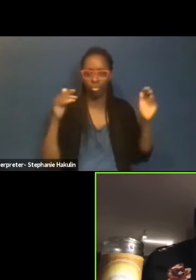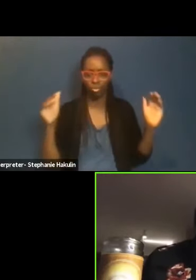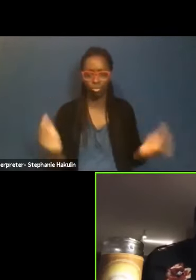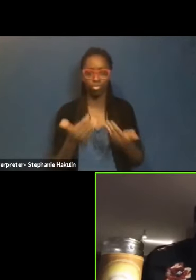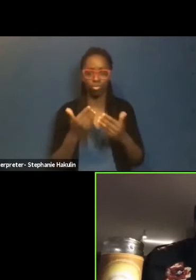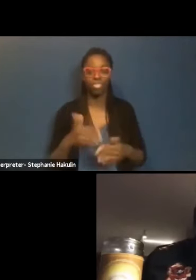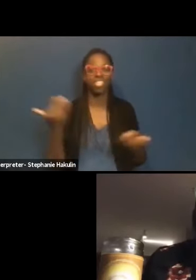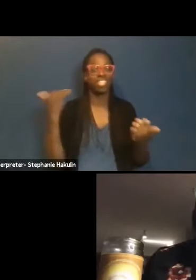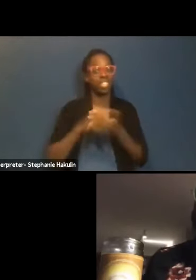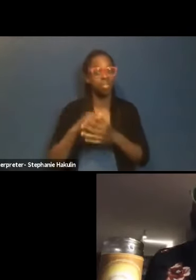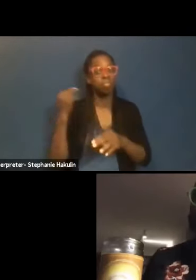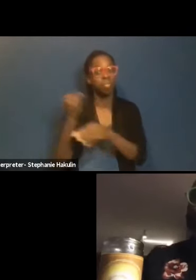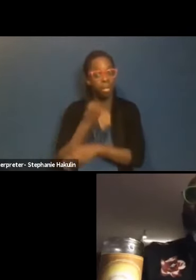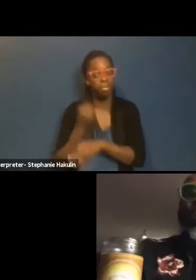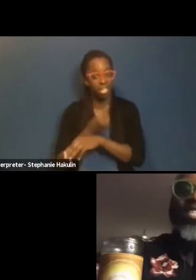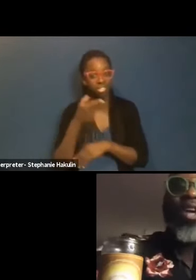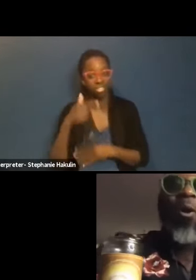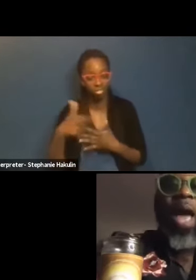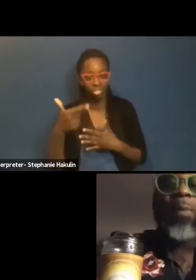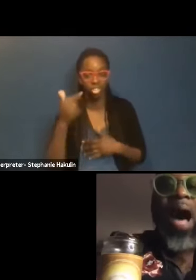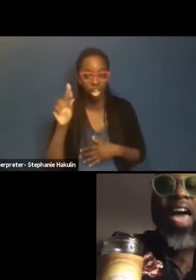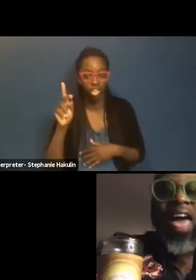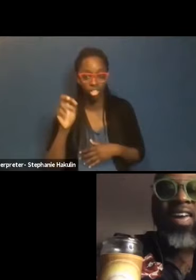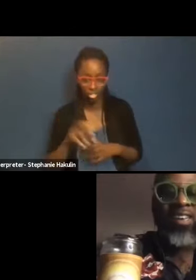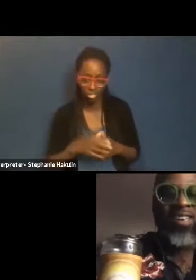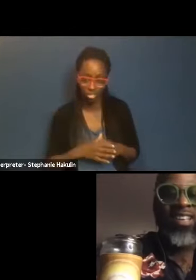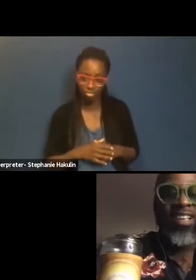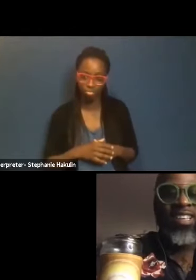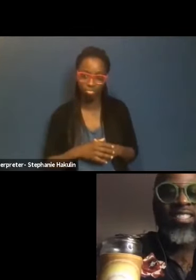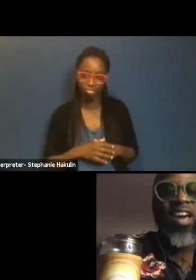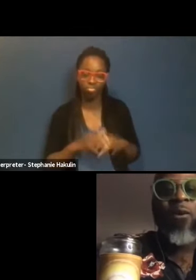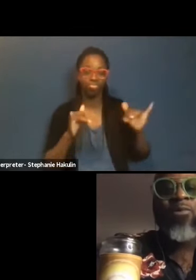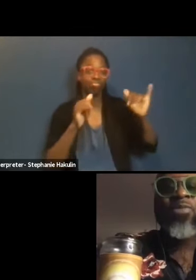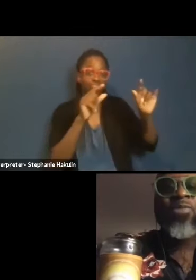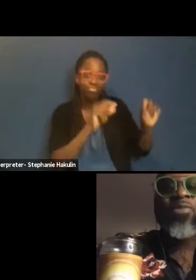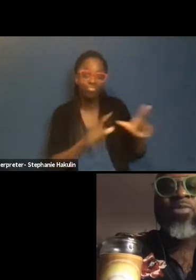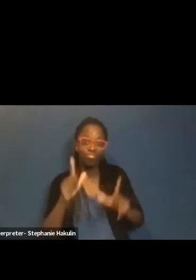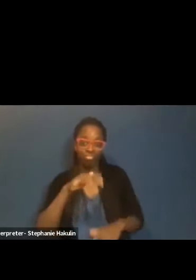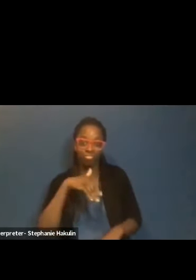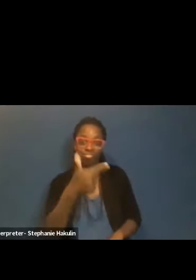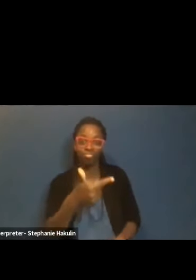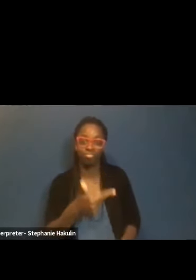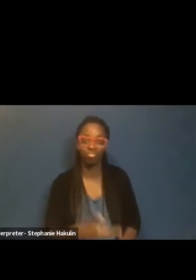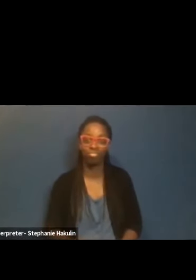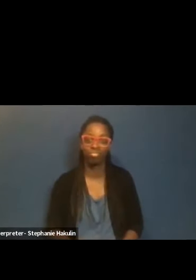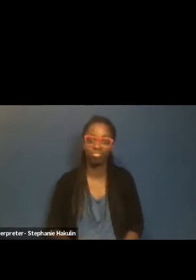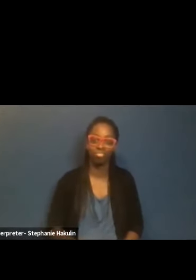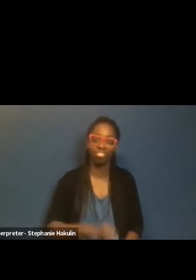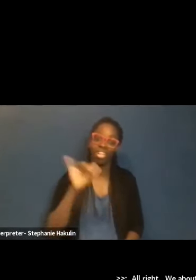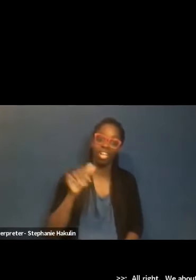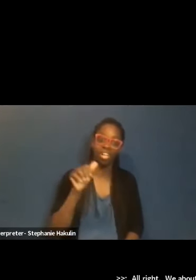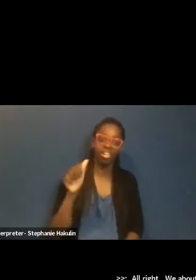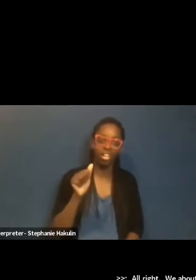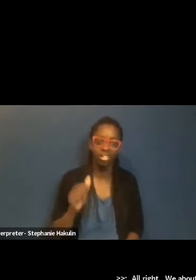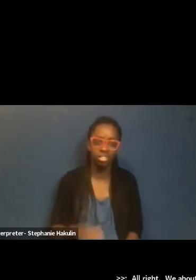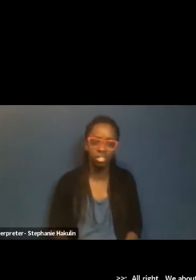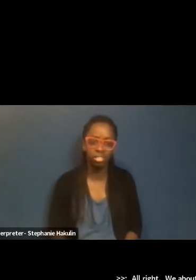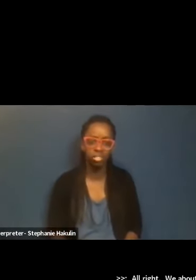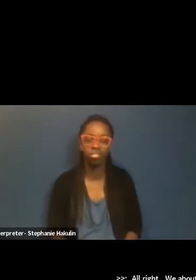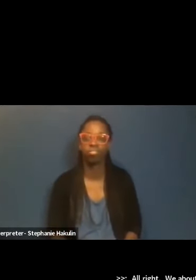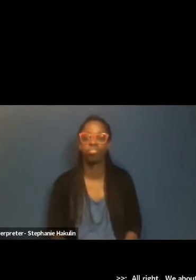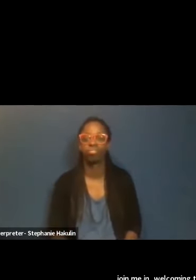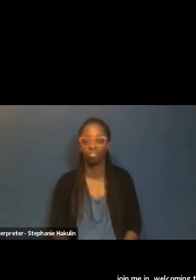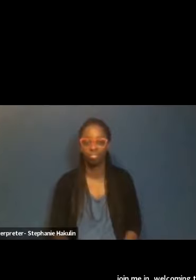the microphone. Let's go, M.I.A. Let's go. It's easier than holding you